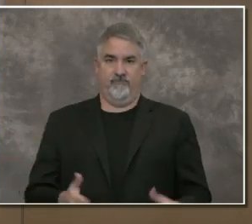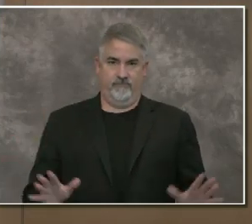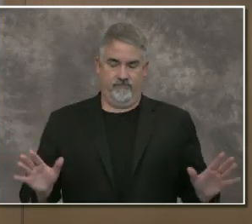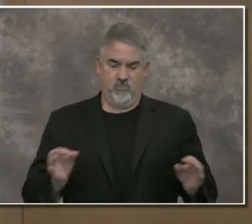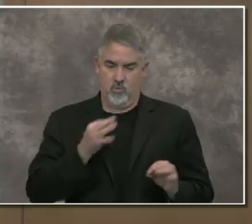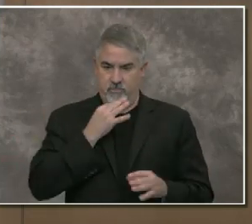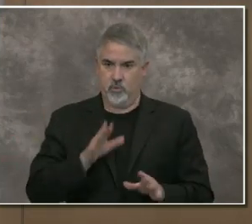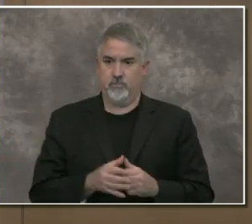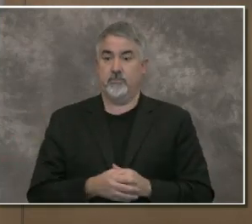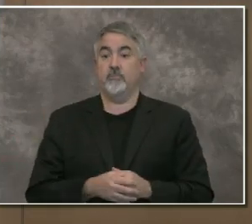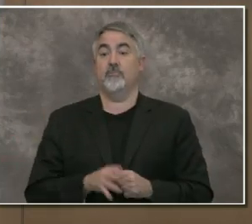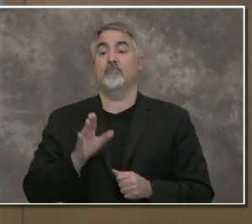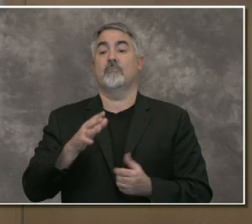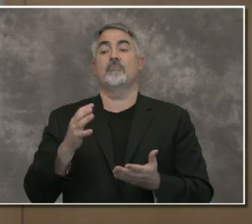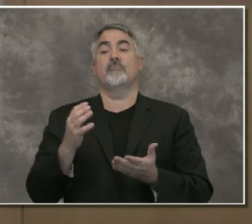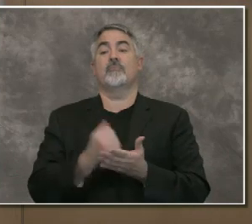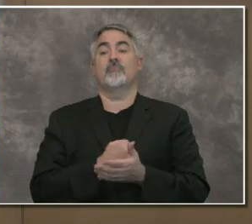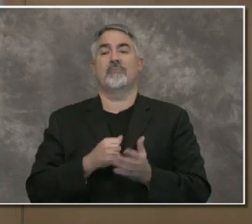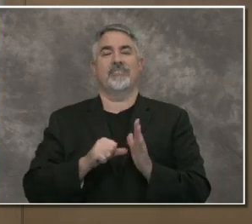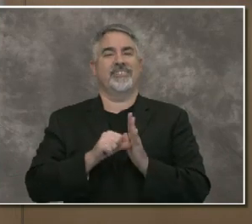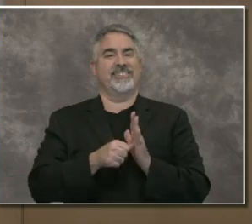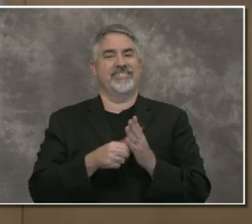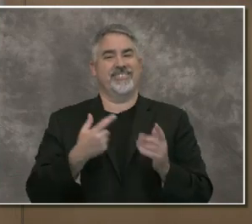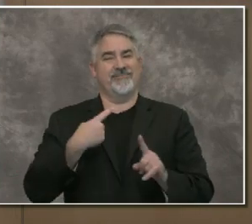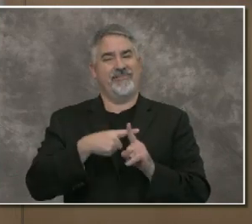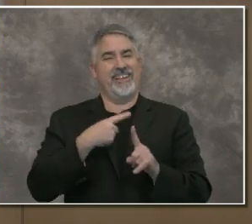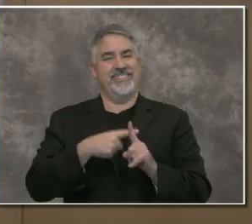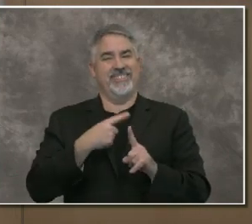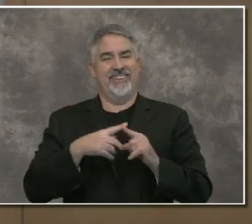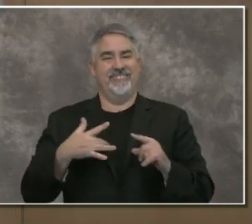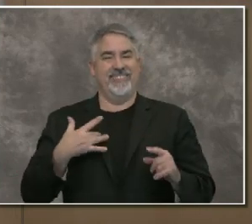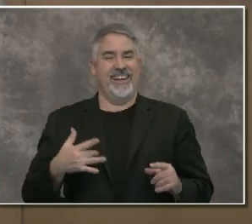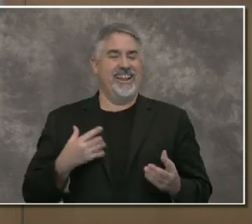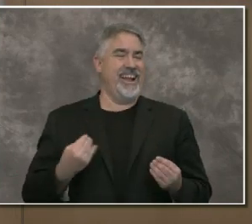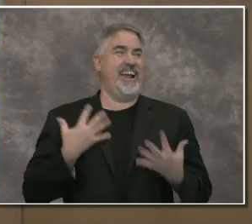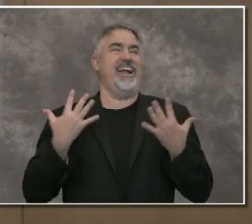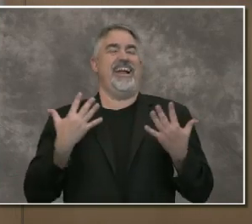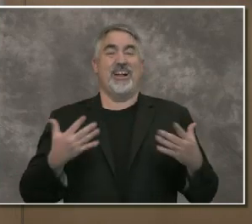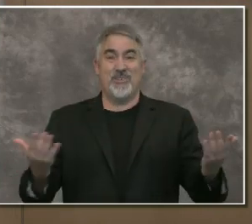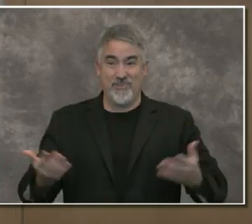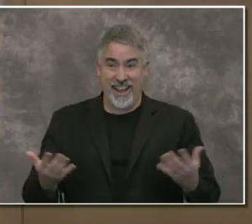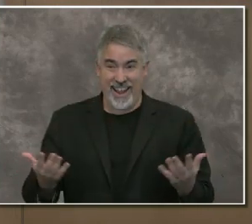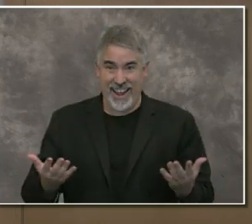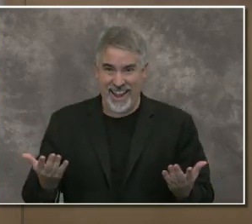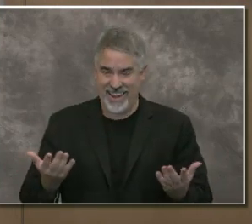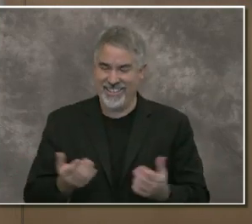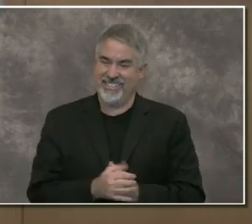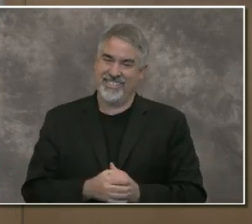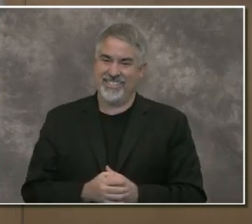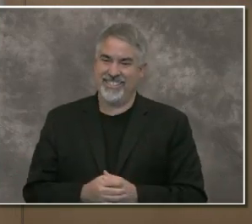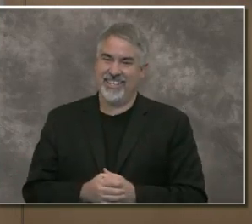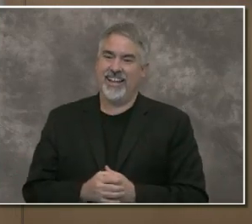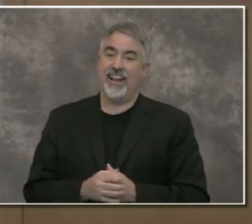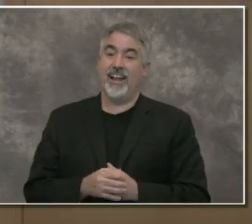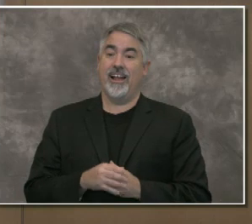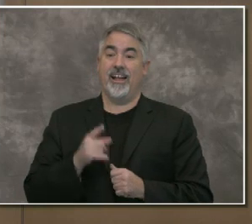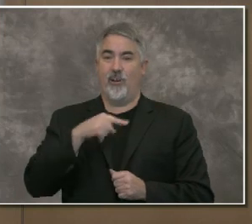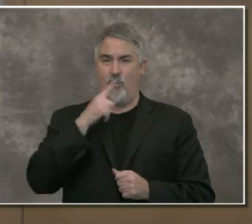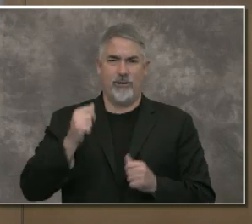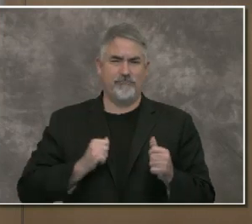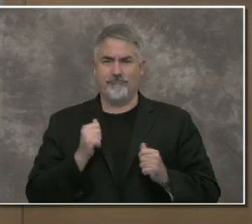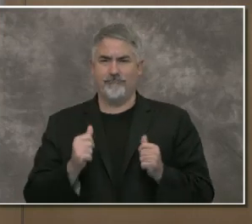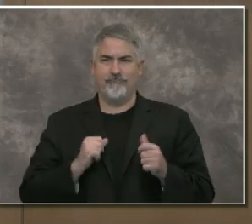take an opportunity to highlight some good news of organizations and people in our community who are stepping up to help